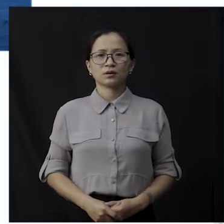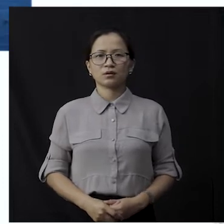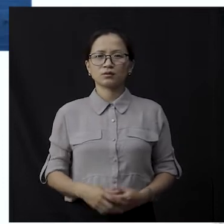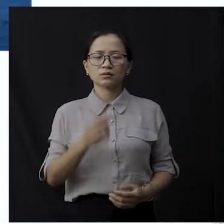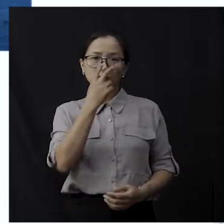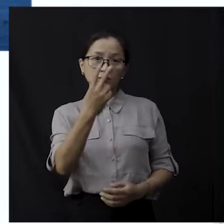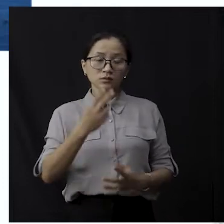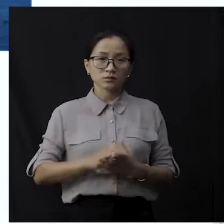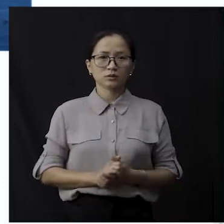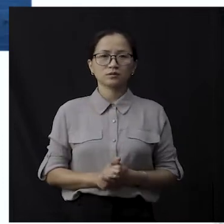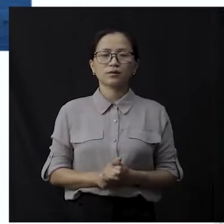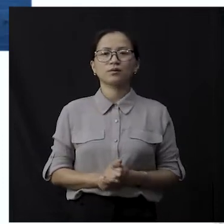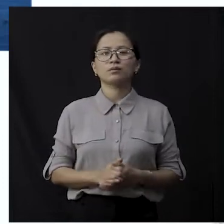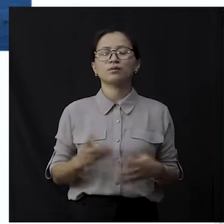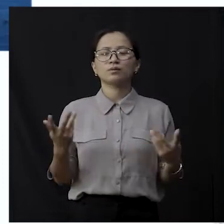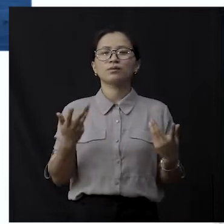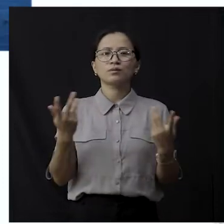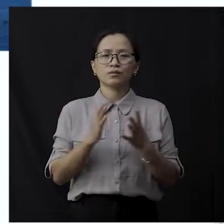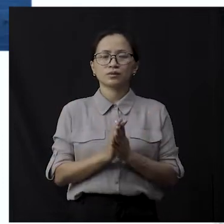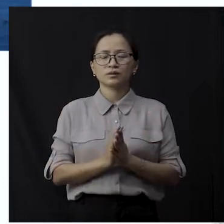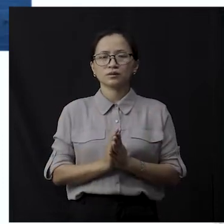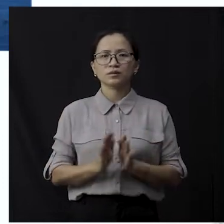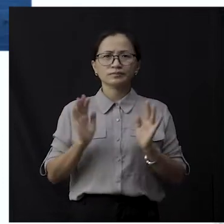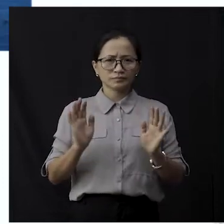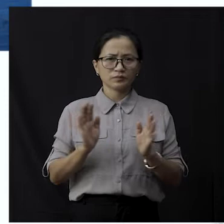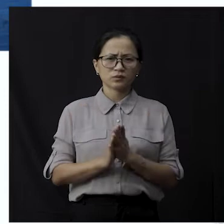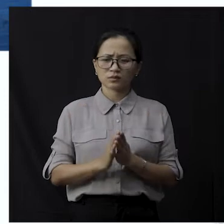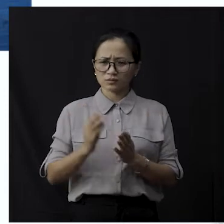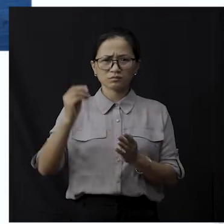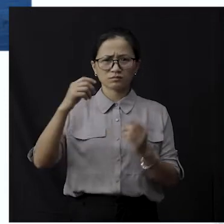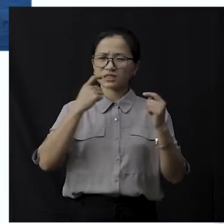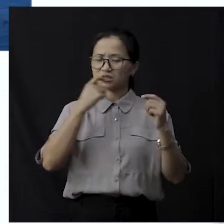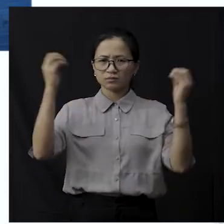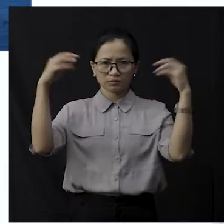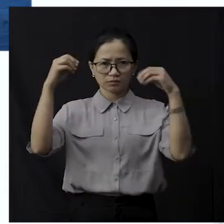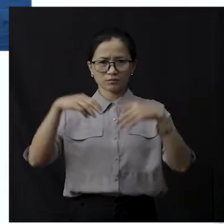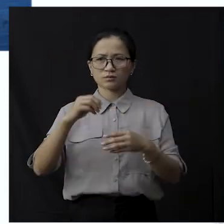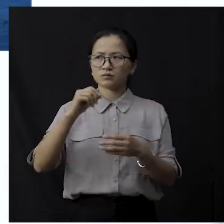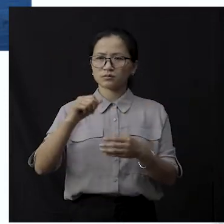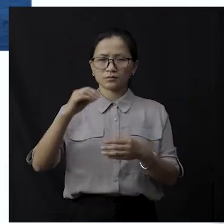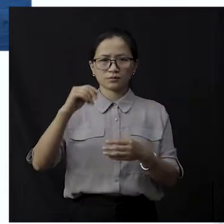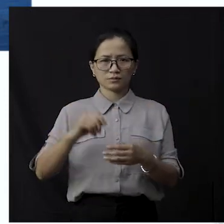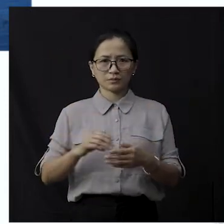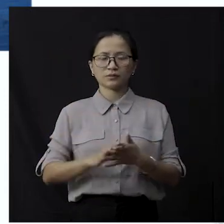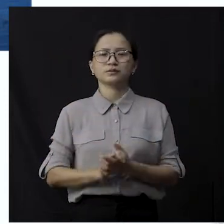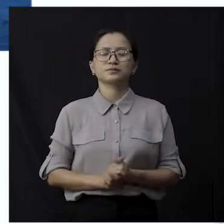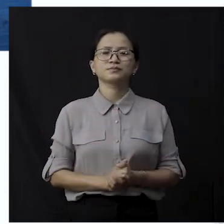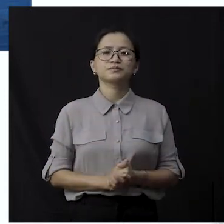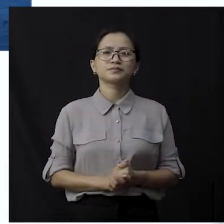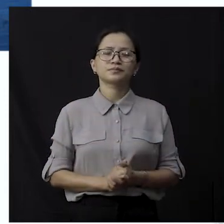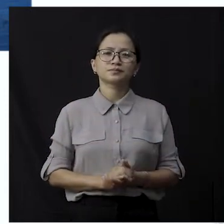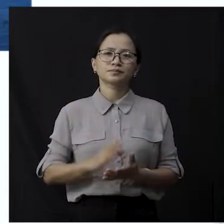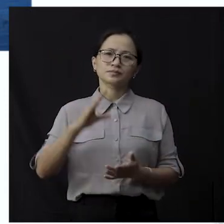So students, this is what happens when the snow melts, okay? So you can see here, students, the